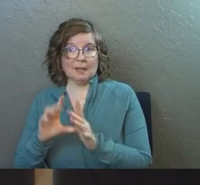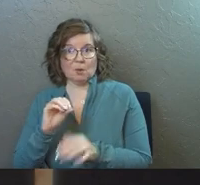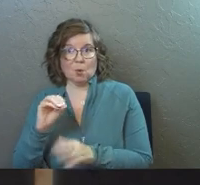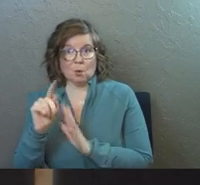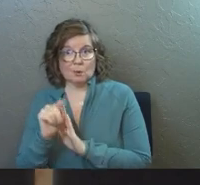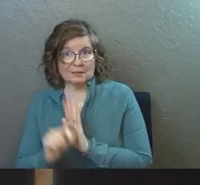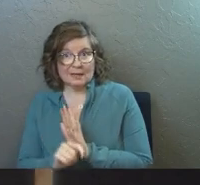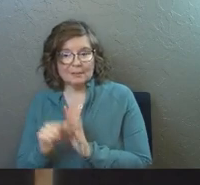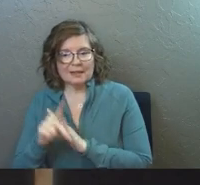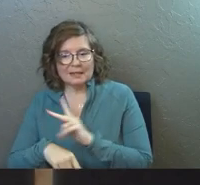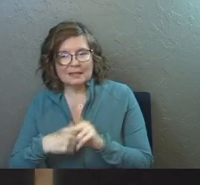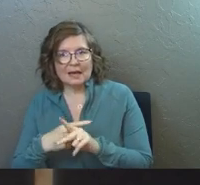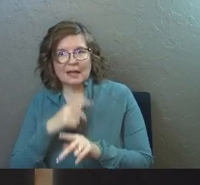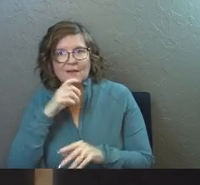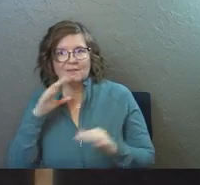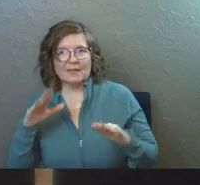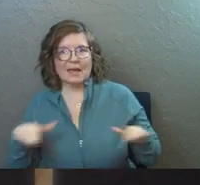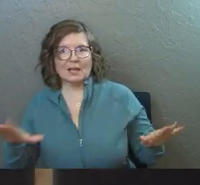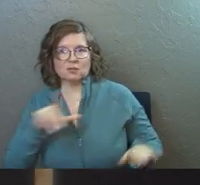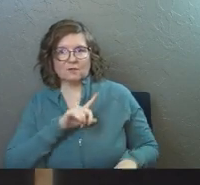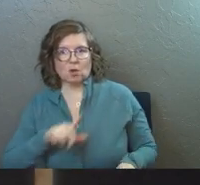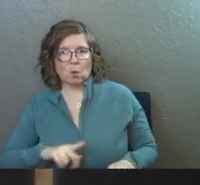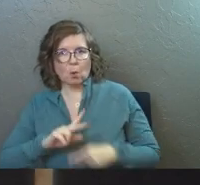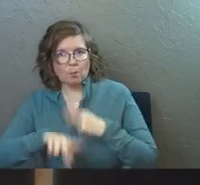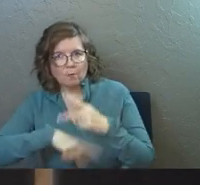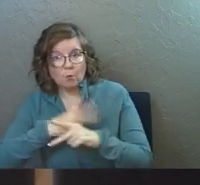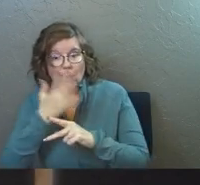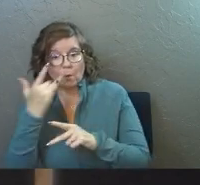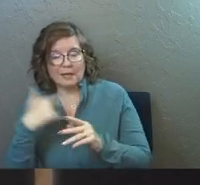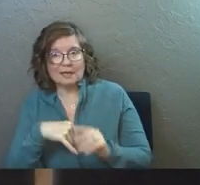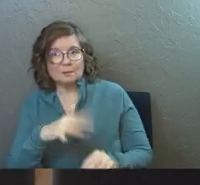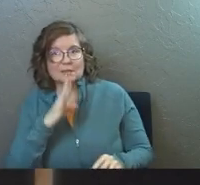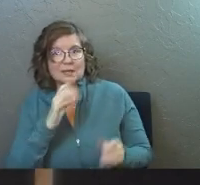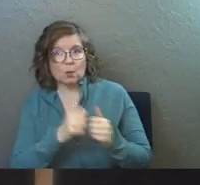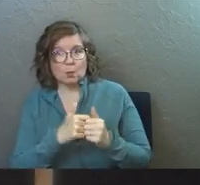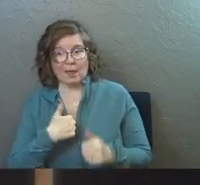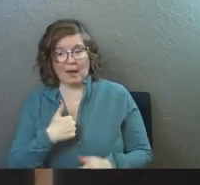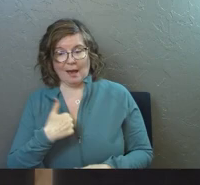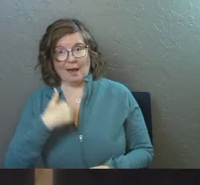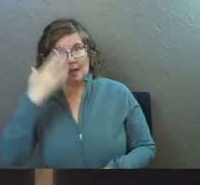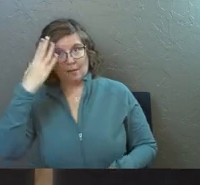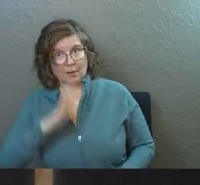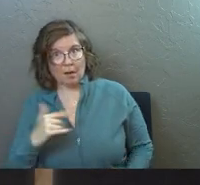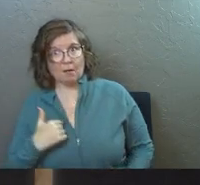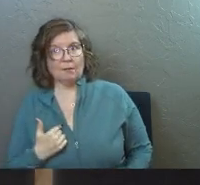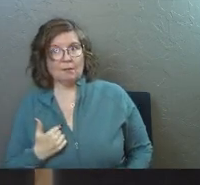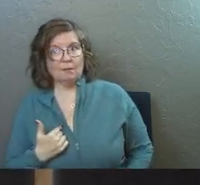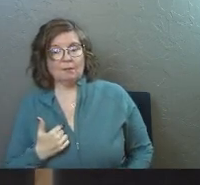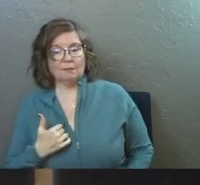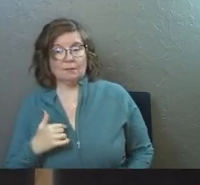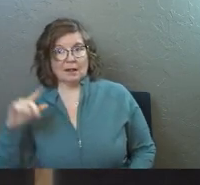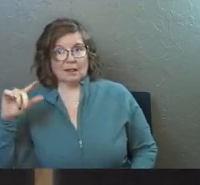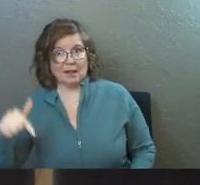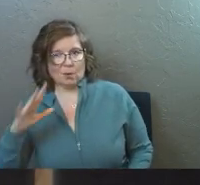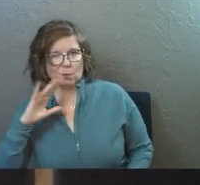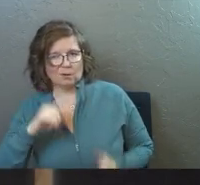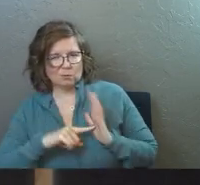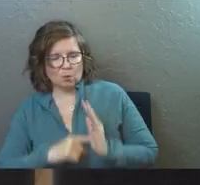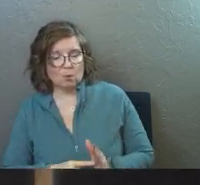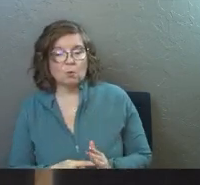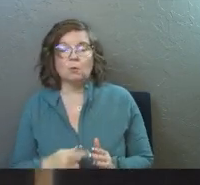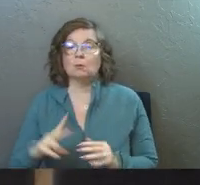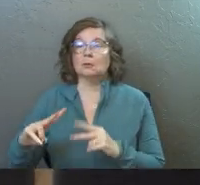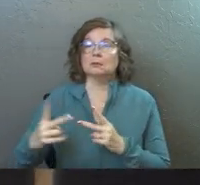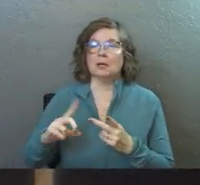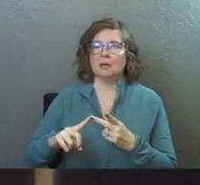Testament in this kind of angel of the Lord form, because he's going to speak with divinity later on. The second thing is,